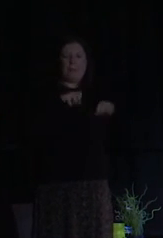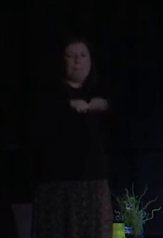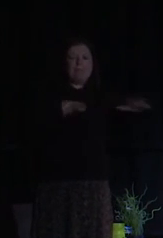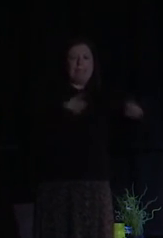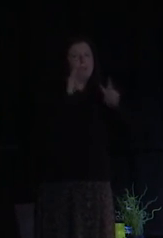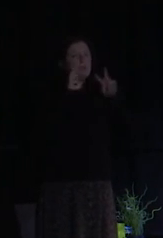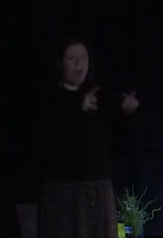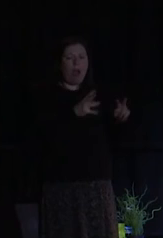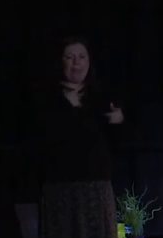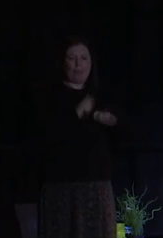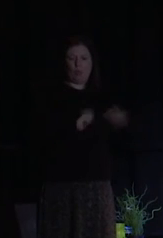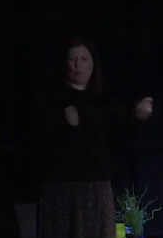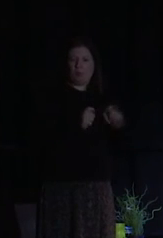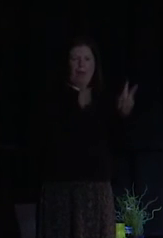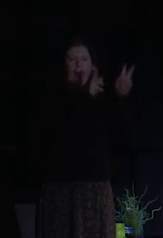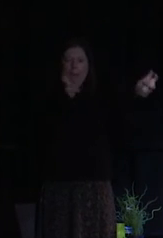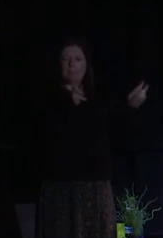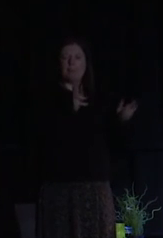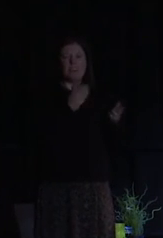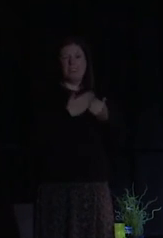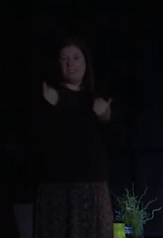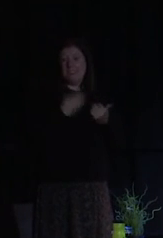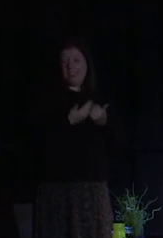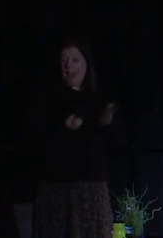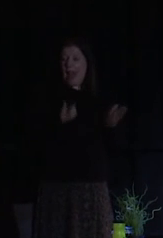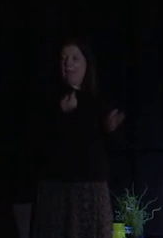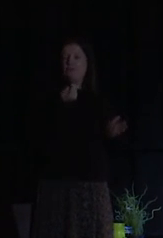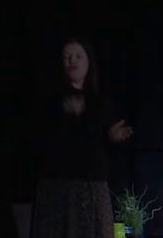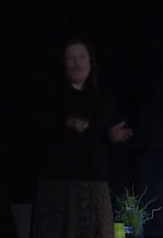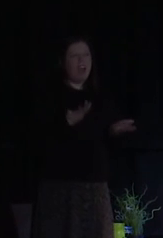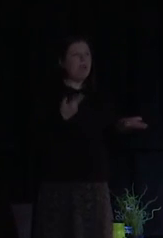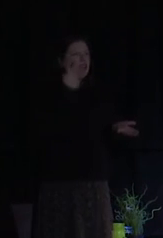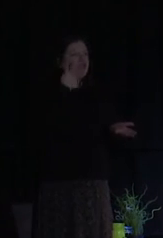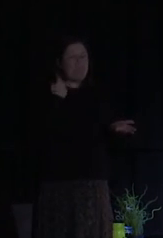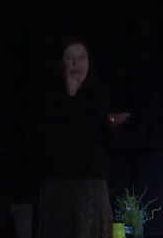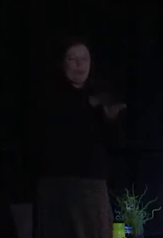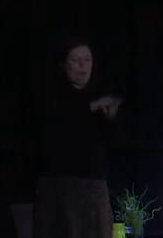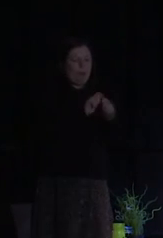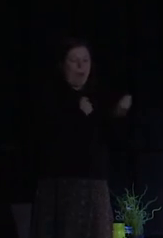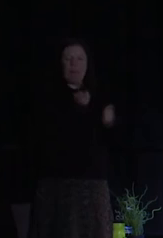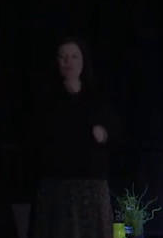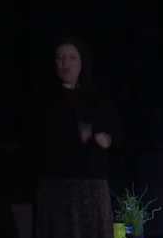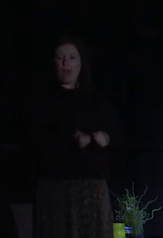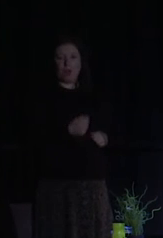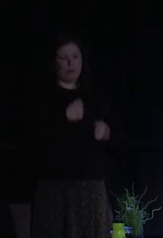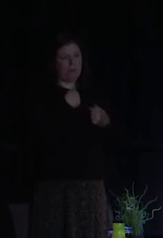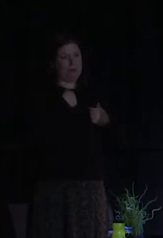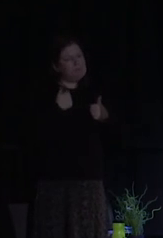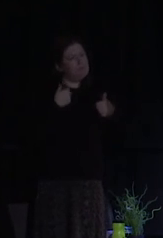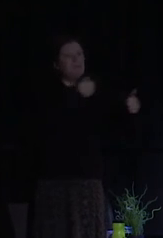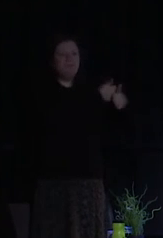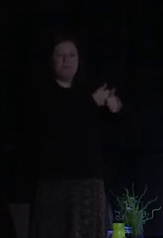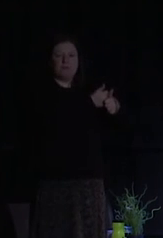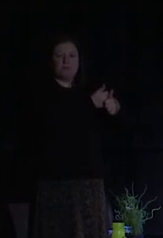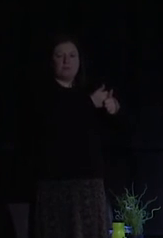get newspaper headlines, all the rest of it. Not very successful at doing that, not very good at getting reviews in papers. So my top vote really goes